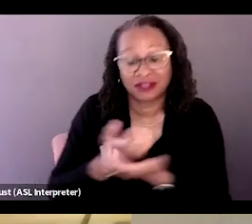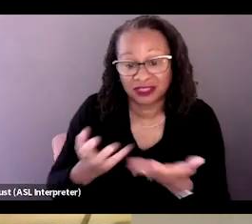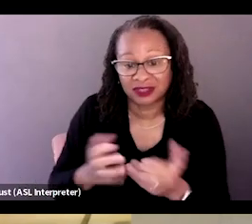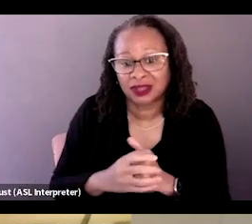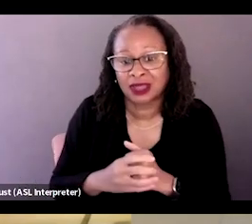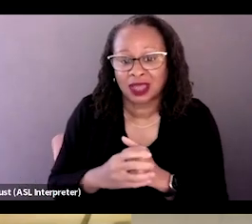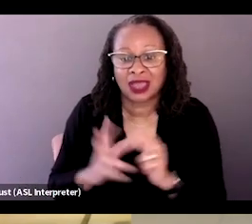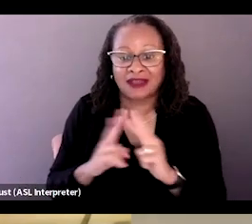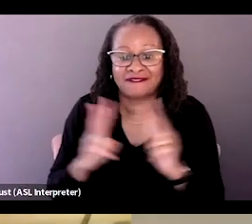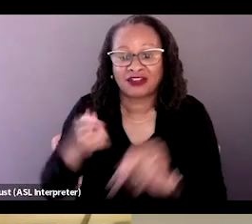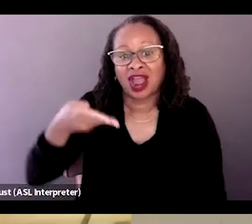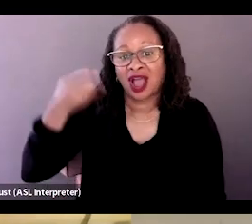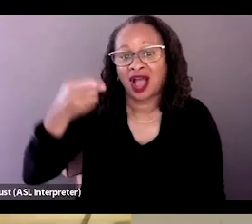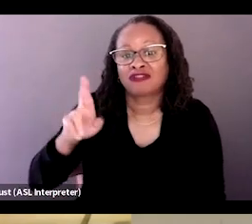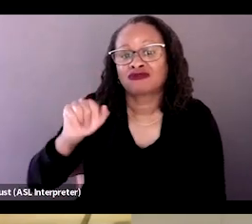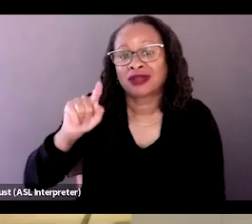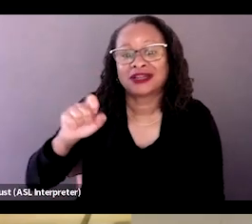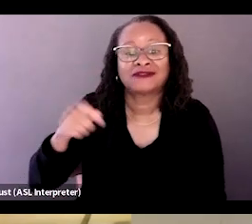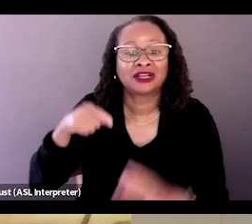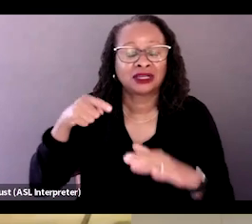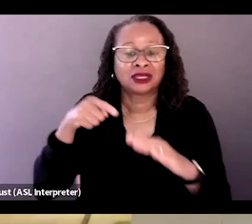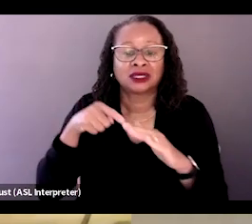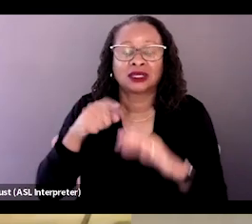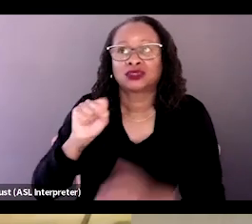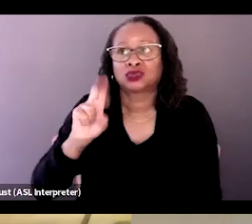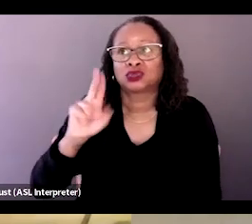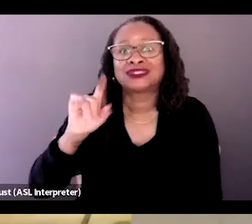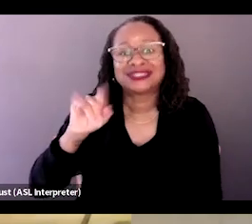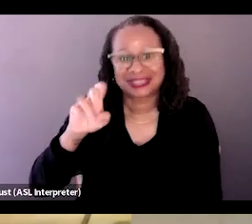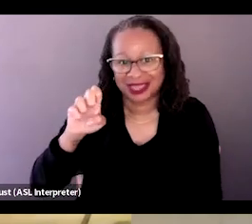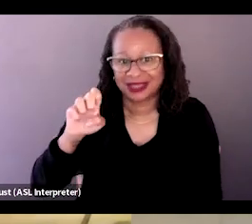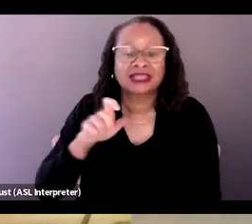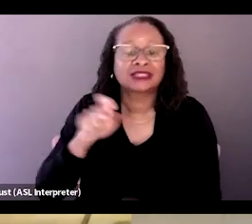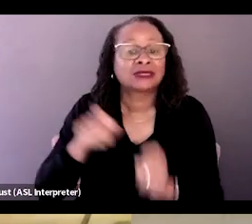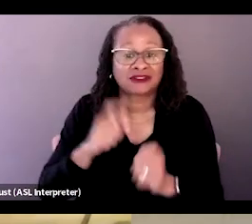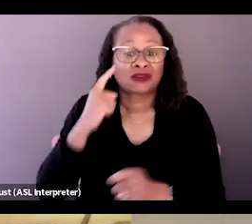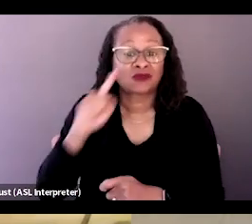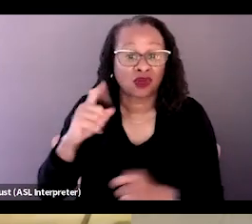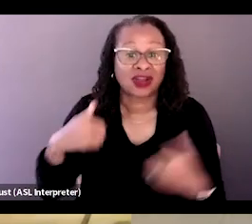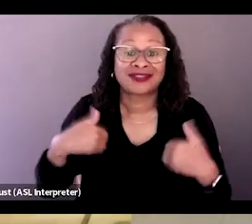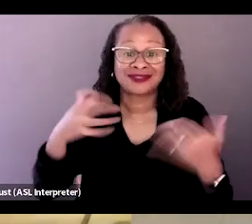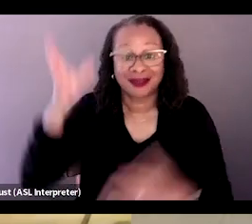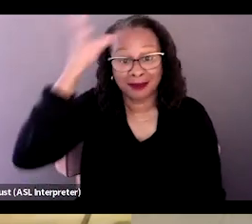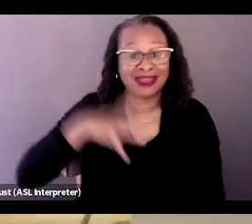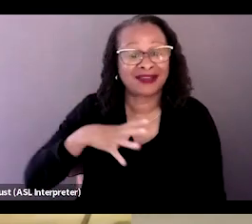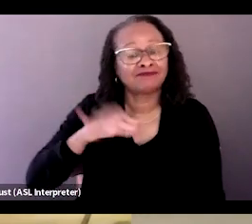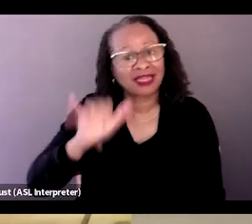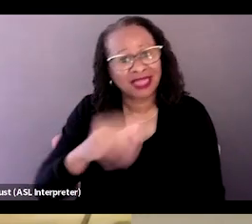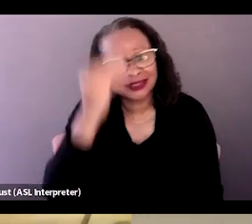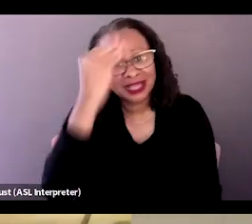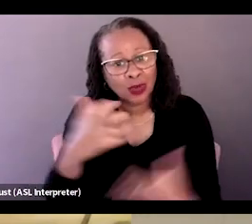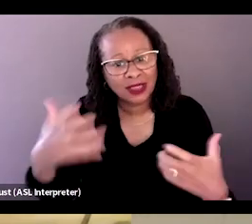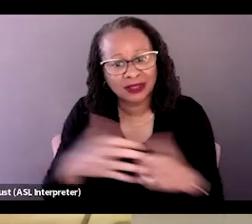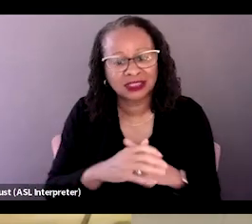there is a very high rate of suicide, and especially in between young male. So that tells a lot. Or the violence